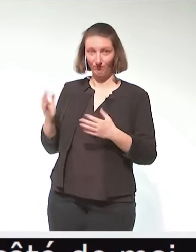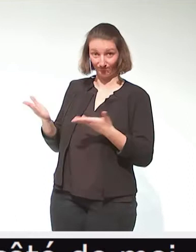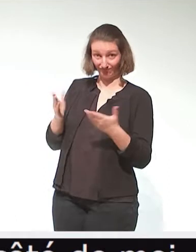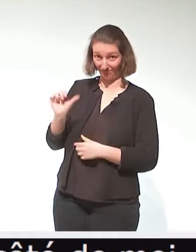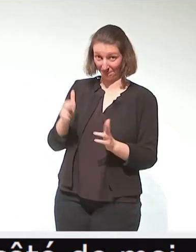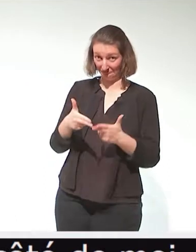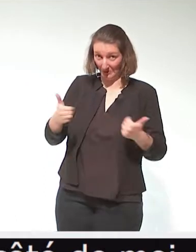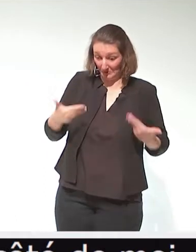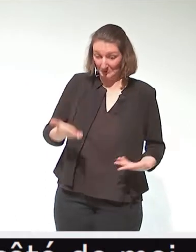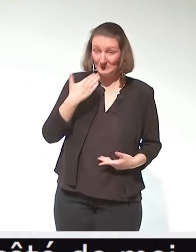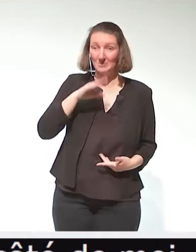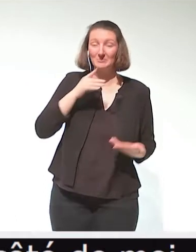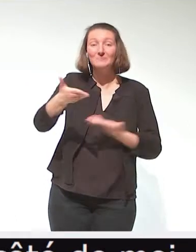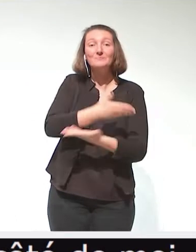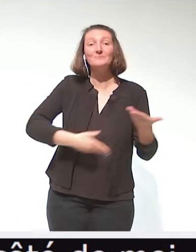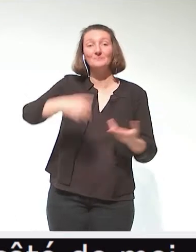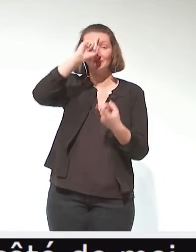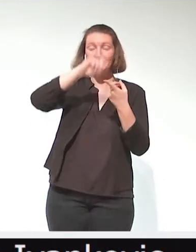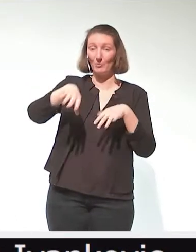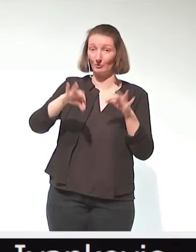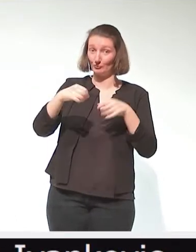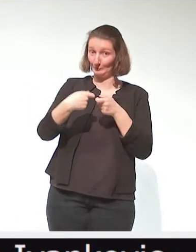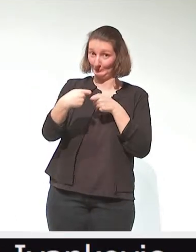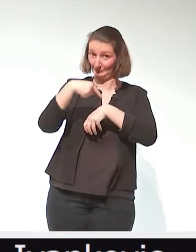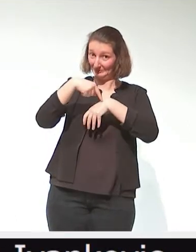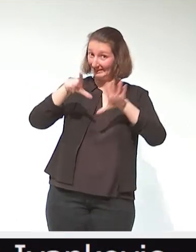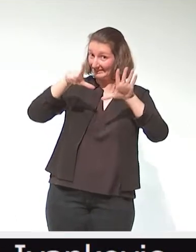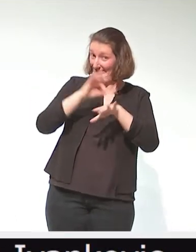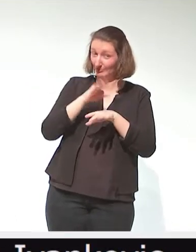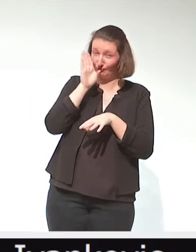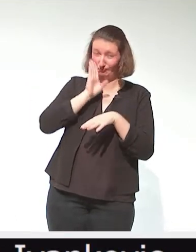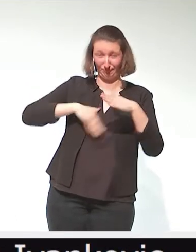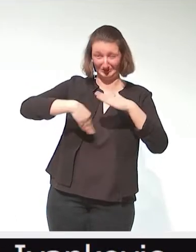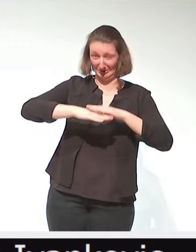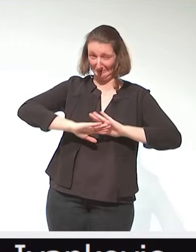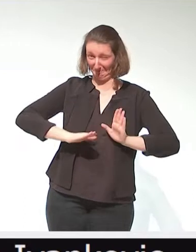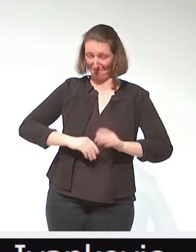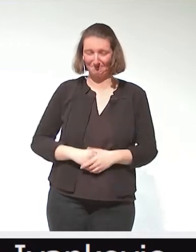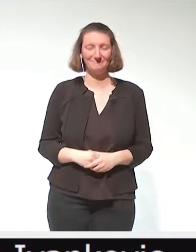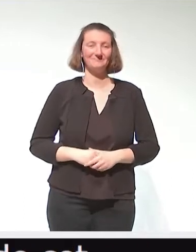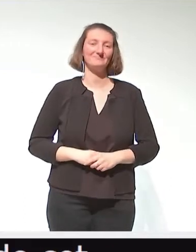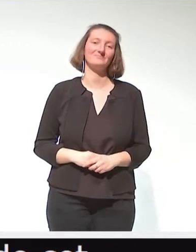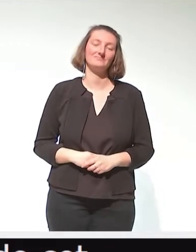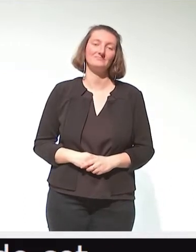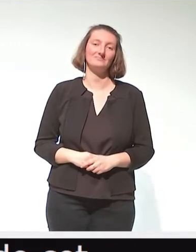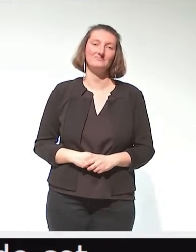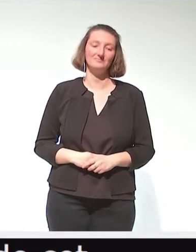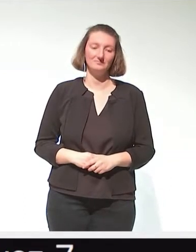lonely. Let's talk about employment. The first speaker has 7 minutes. 7 minutes tops.